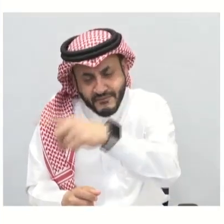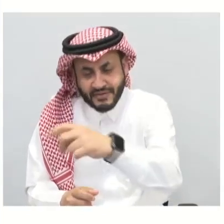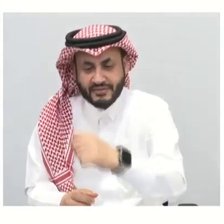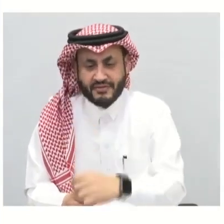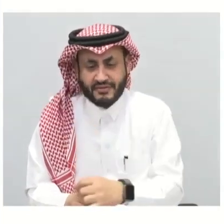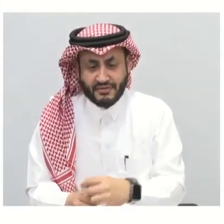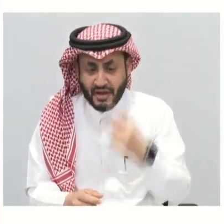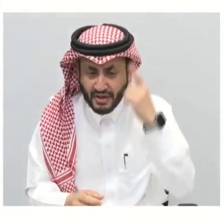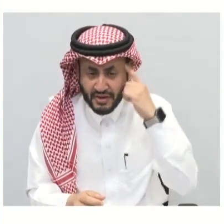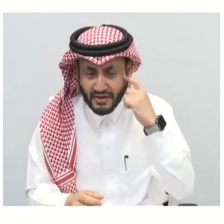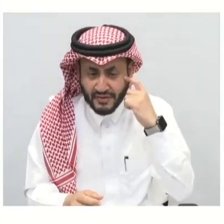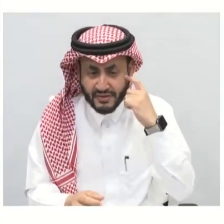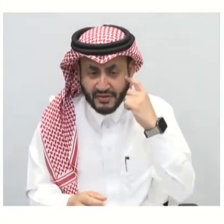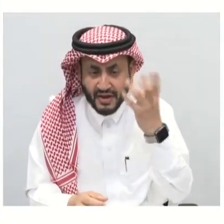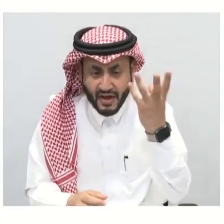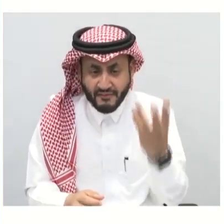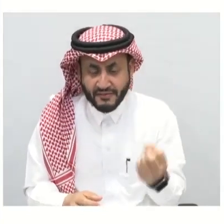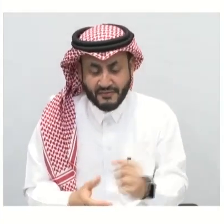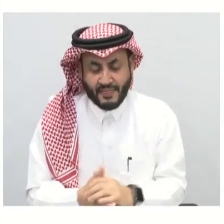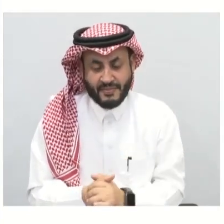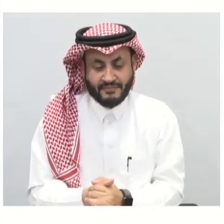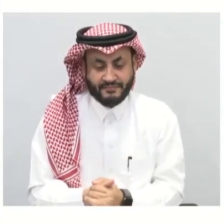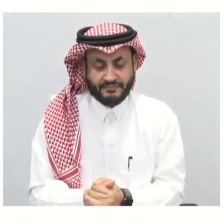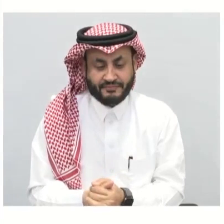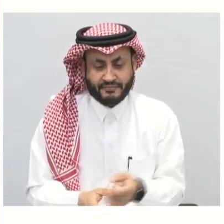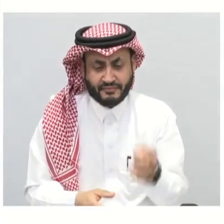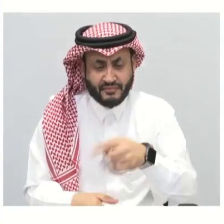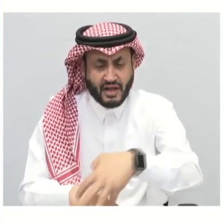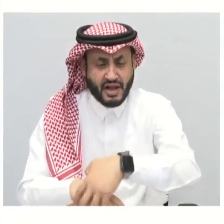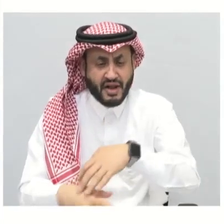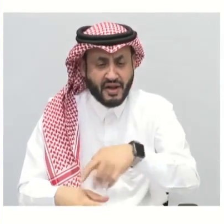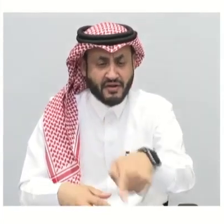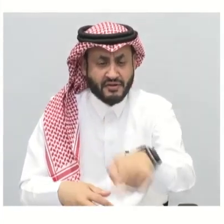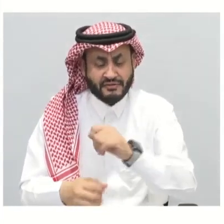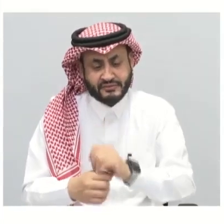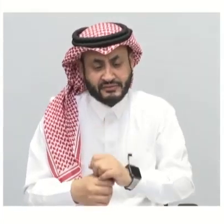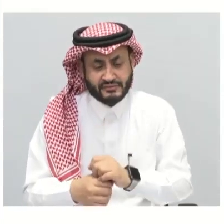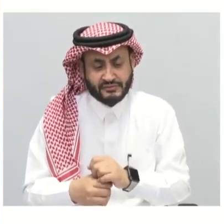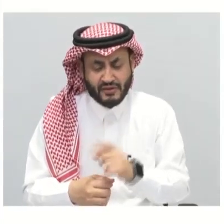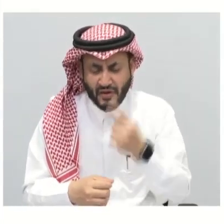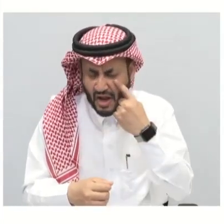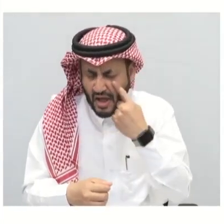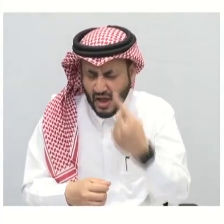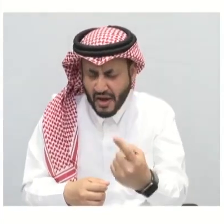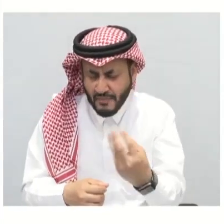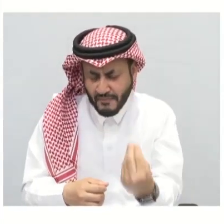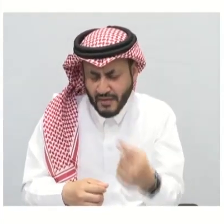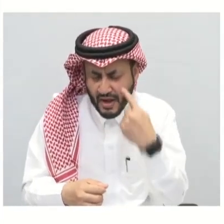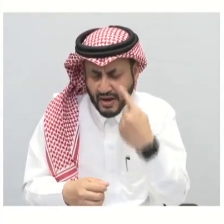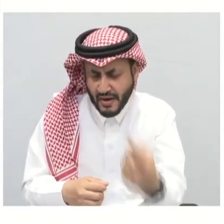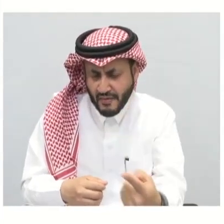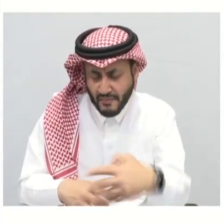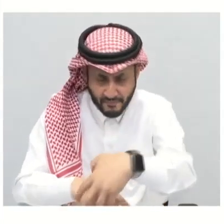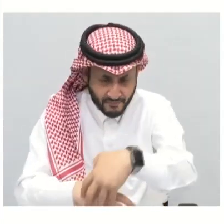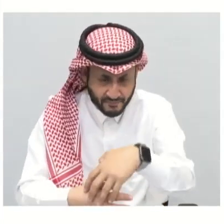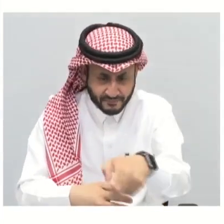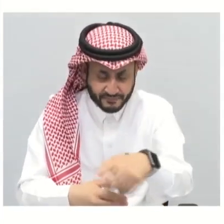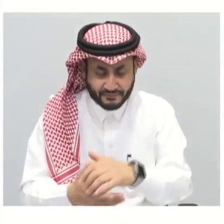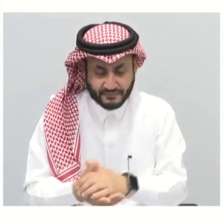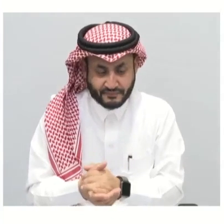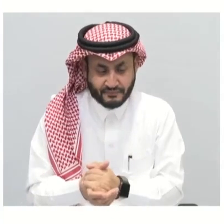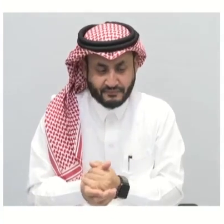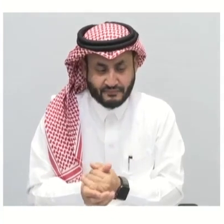Saturday afternoon. So here, I would like you to have a deep look at this table. So in